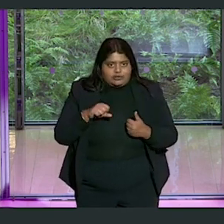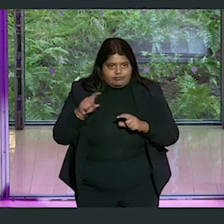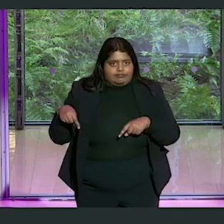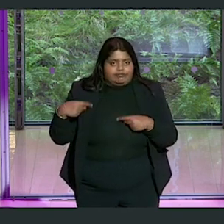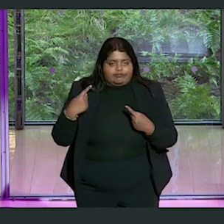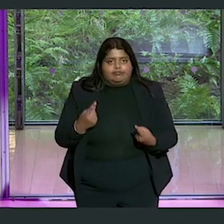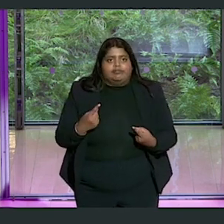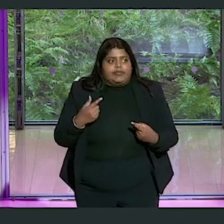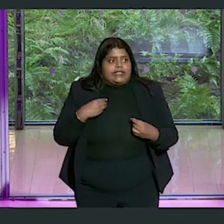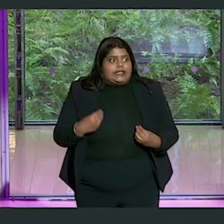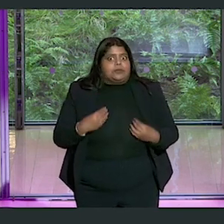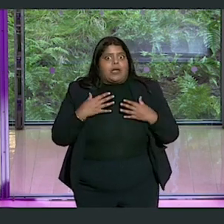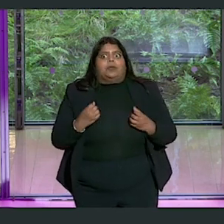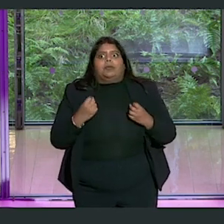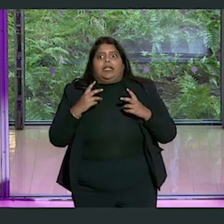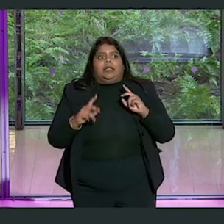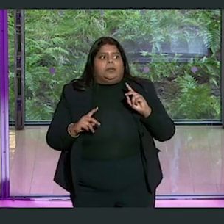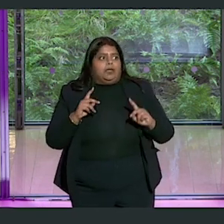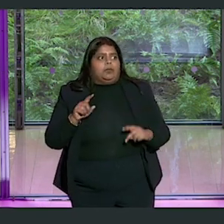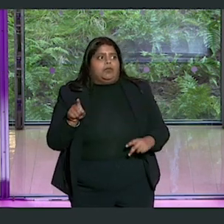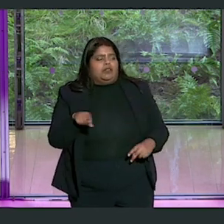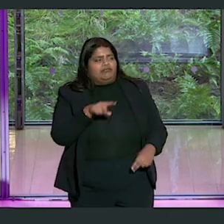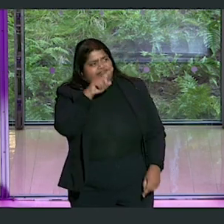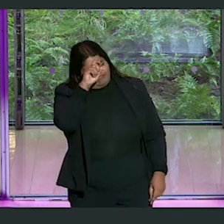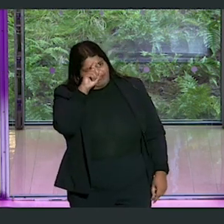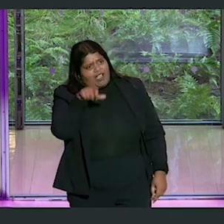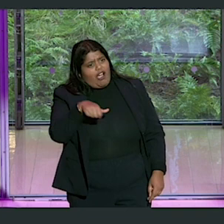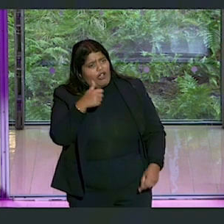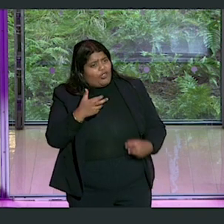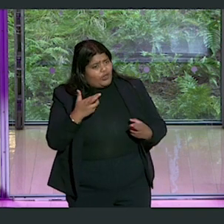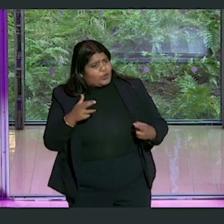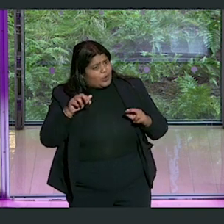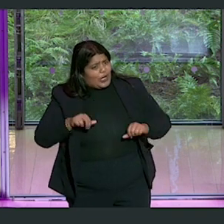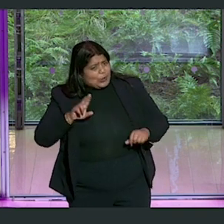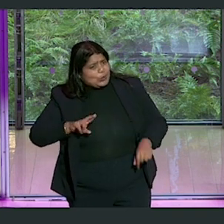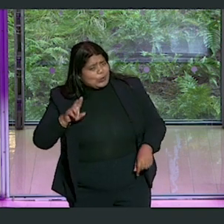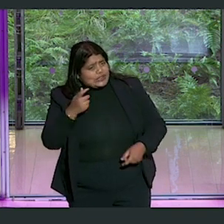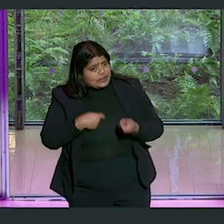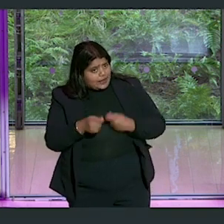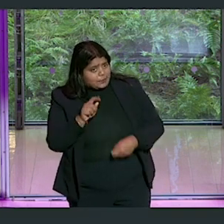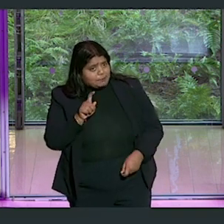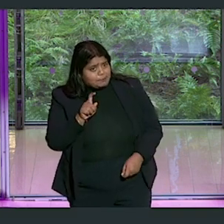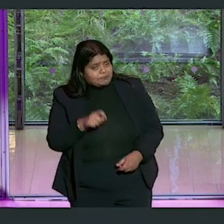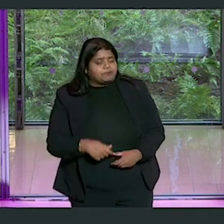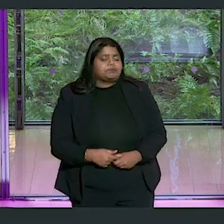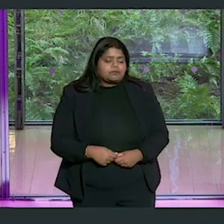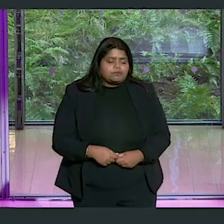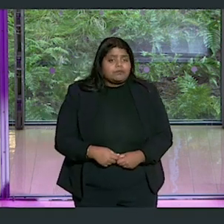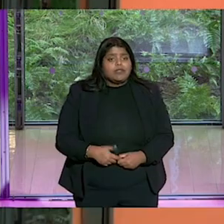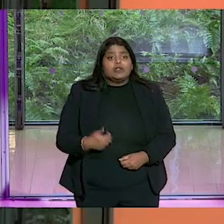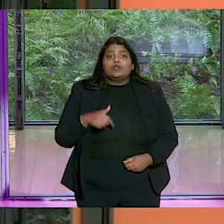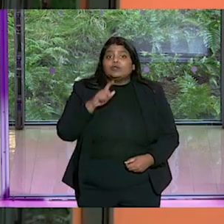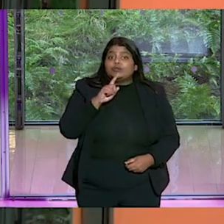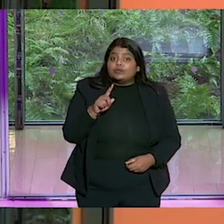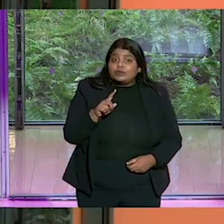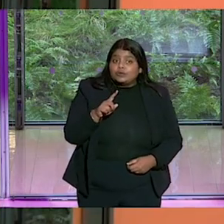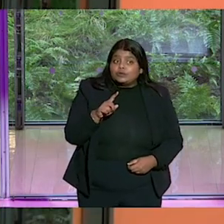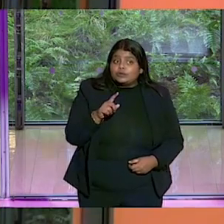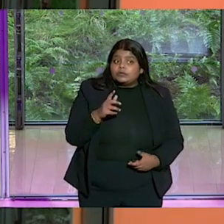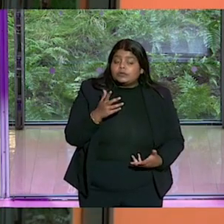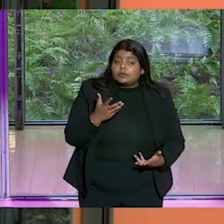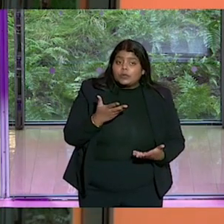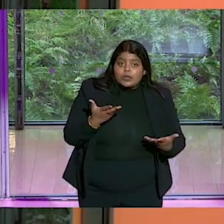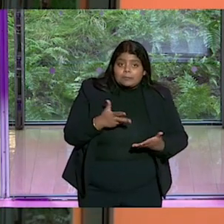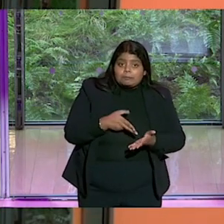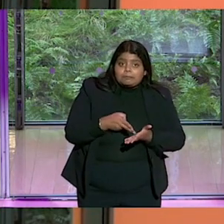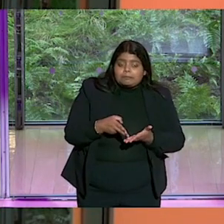inspired many people to be like, are there other tools we should be using instead? And the truth is